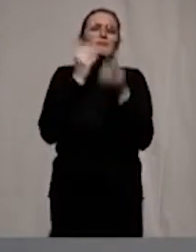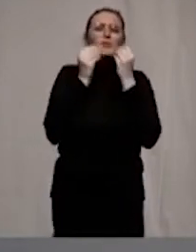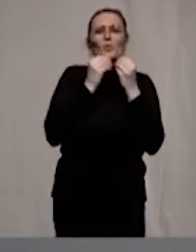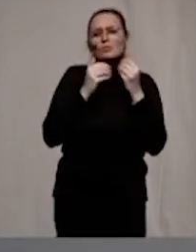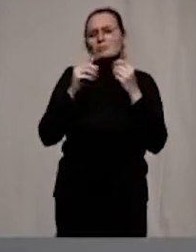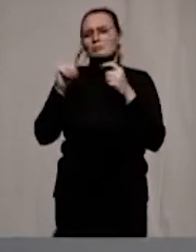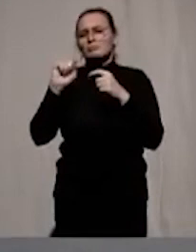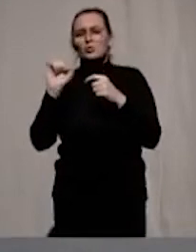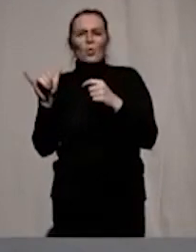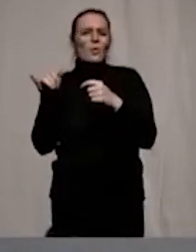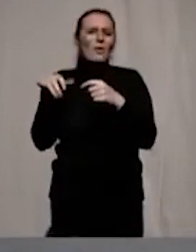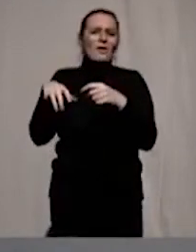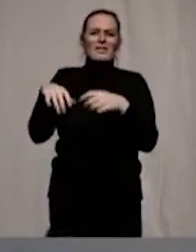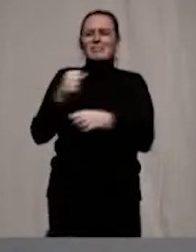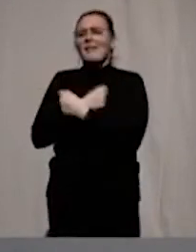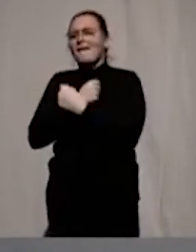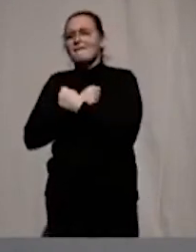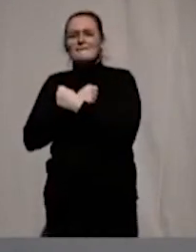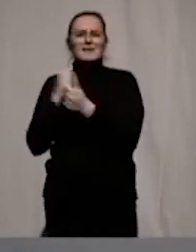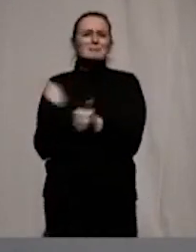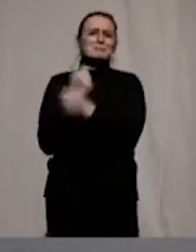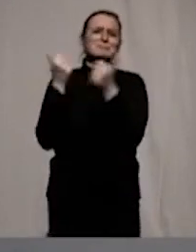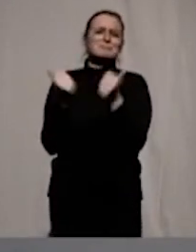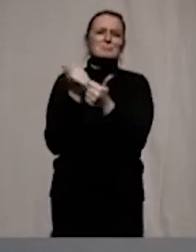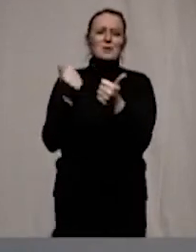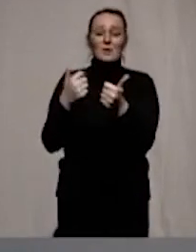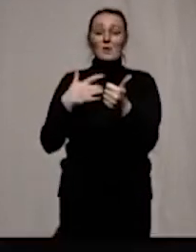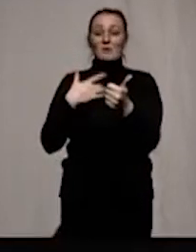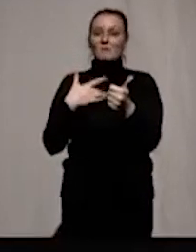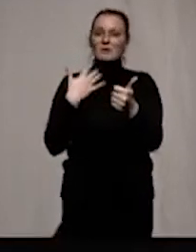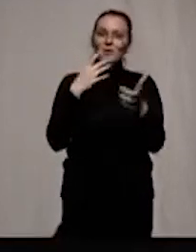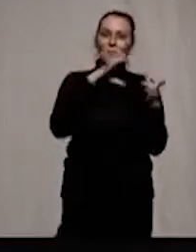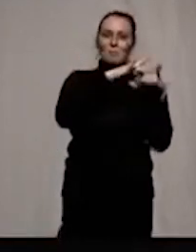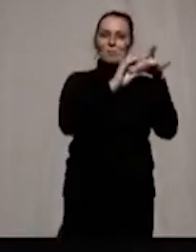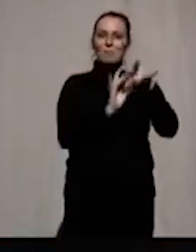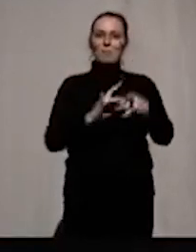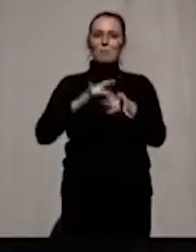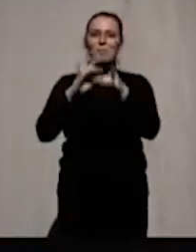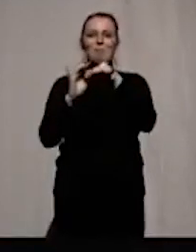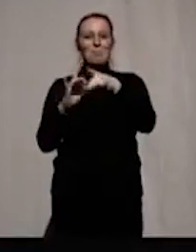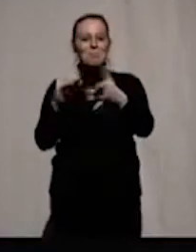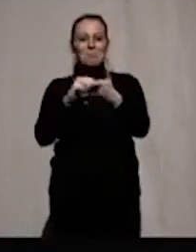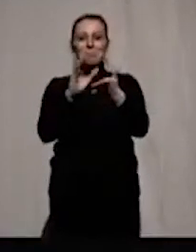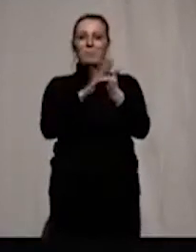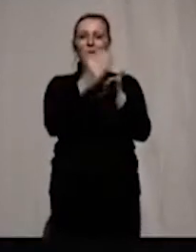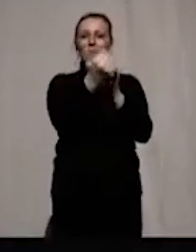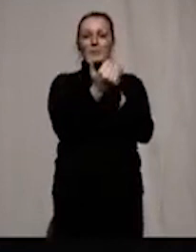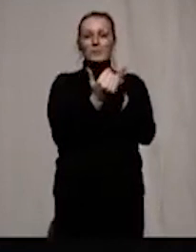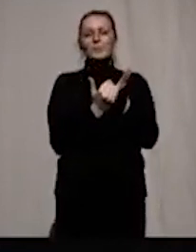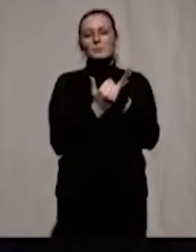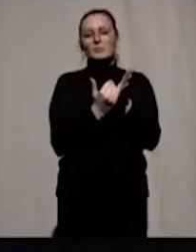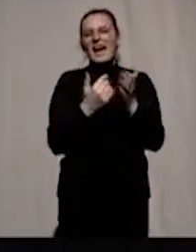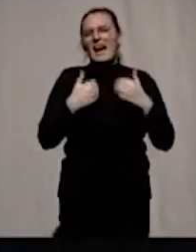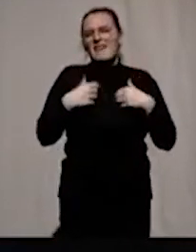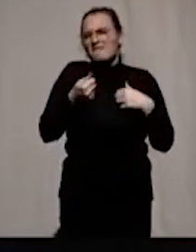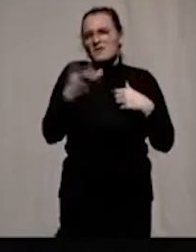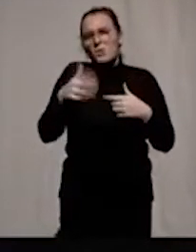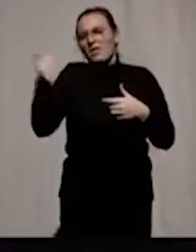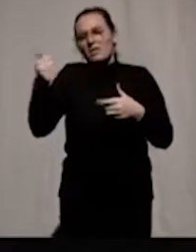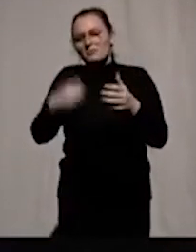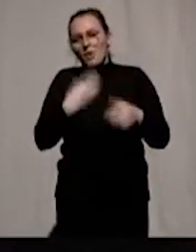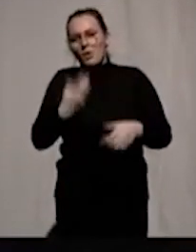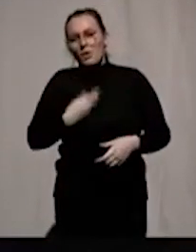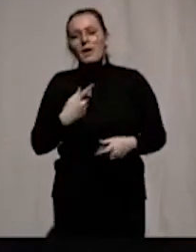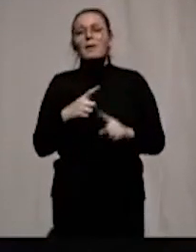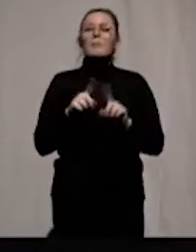this and that. And then the flow just came, channeled the flow, and then that came out. And I've got a couple other poems and stuff in there, but it was just more of the usefulness of having